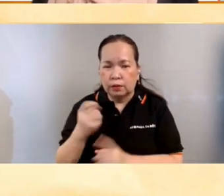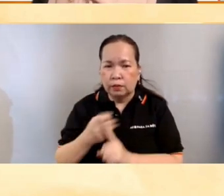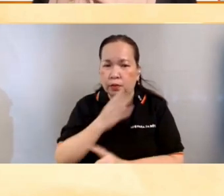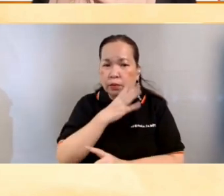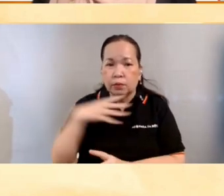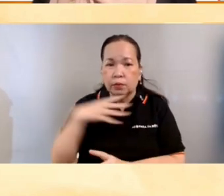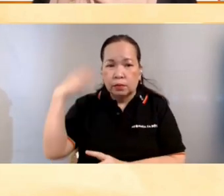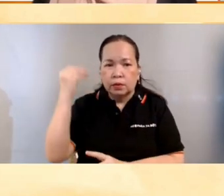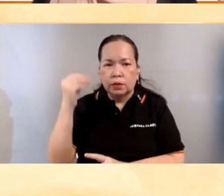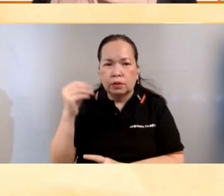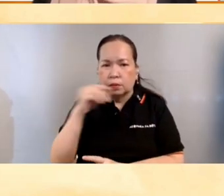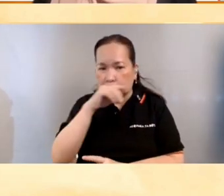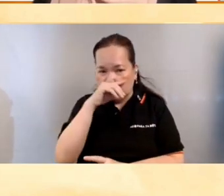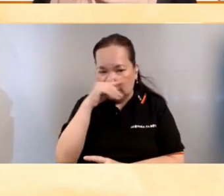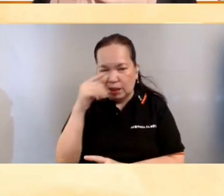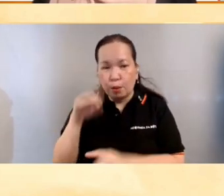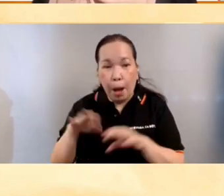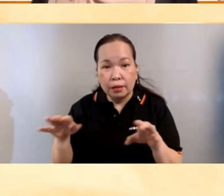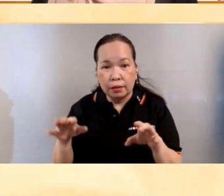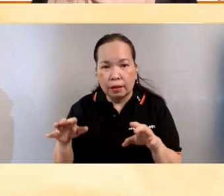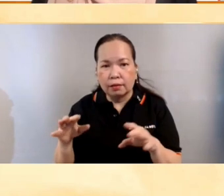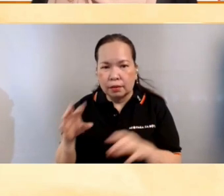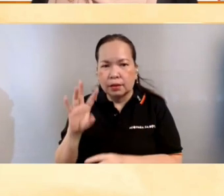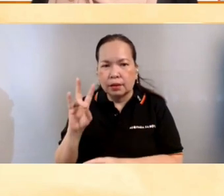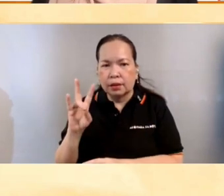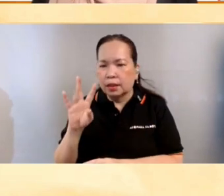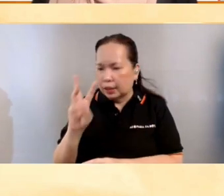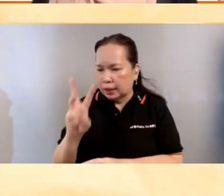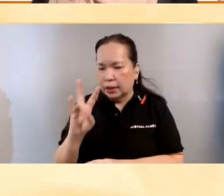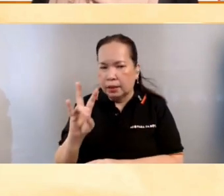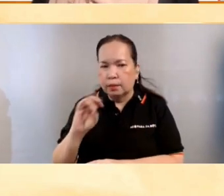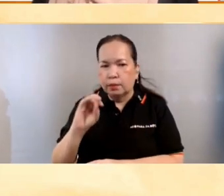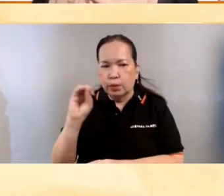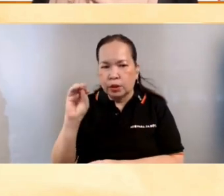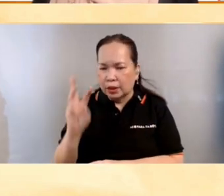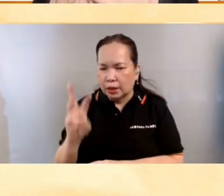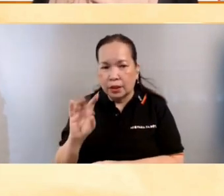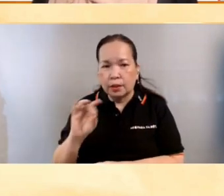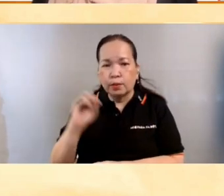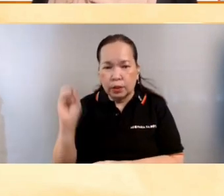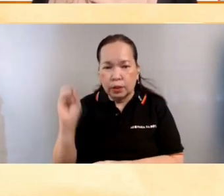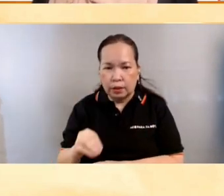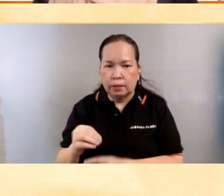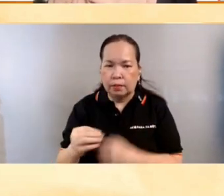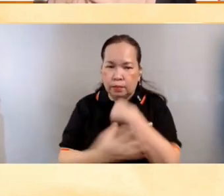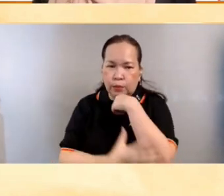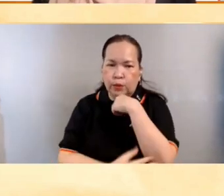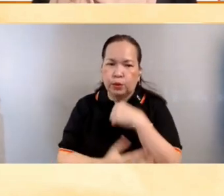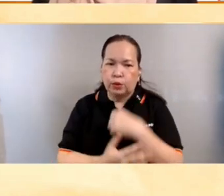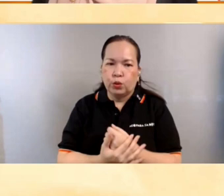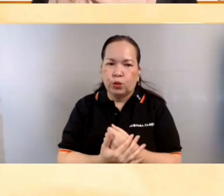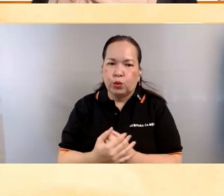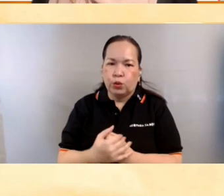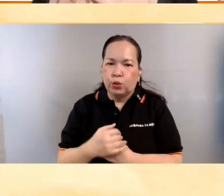poor, according to the Philippine Statistics Authority. The children and their families' scarce resources limit their choices and